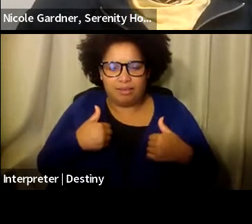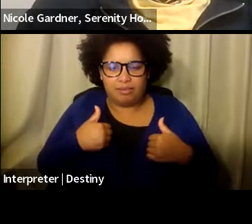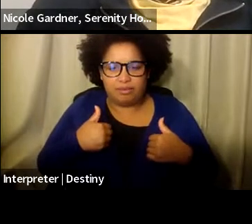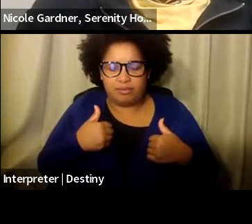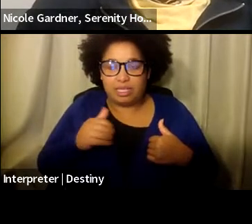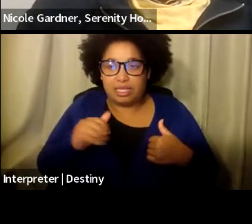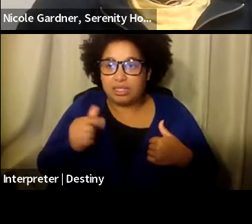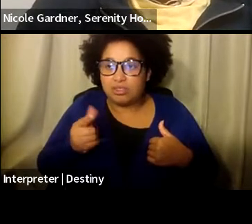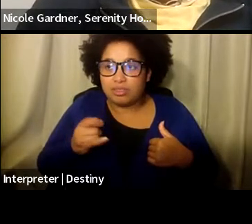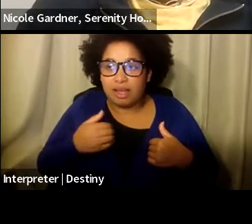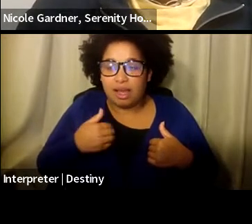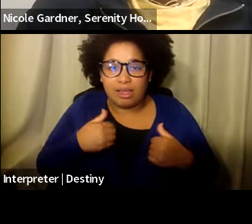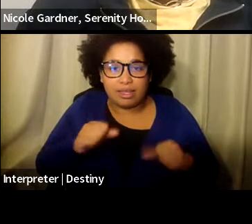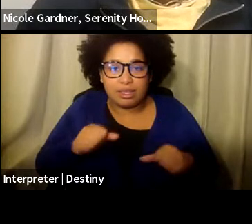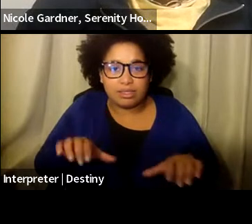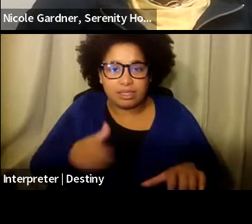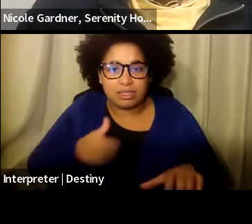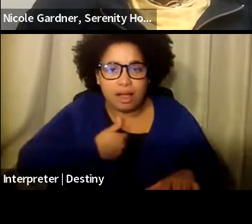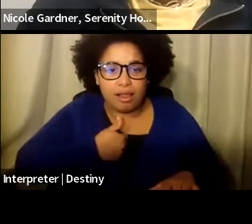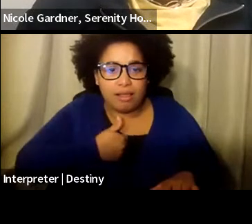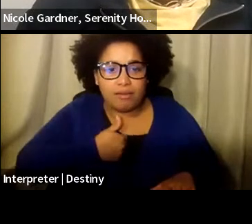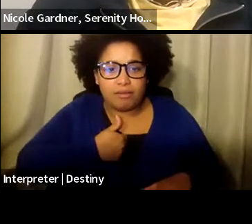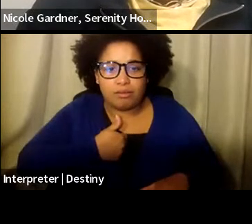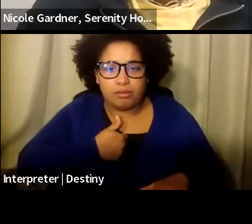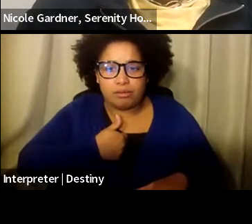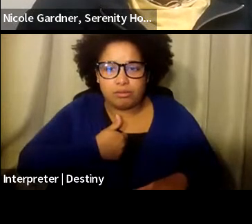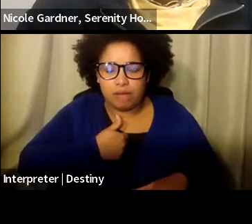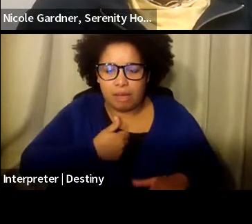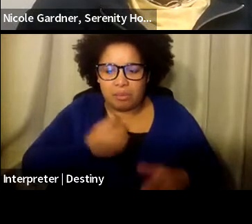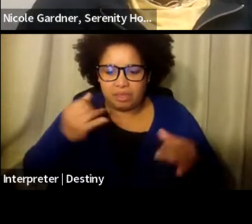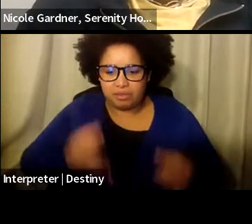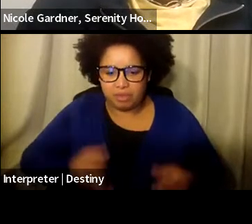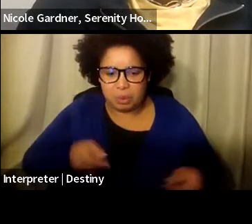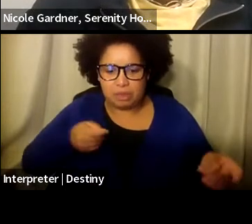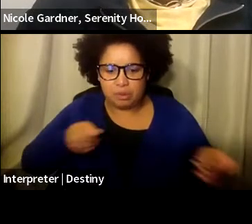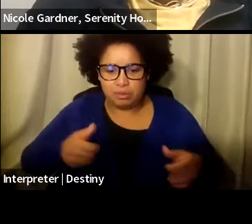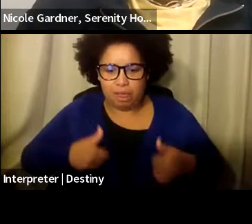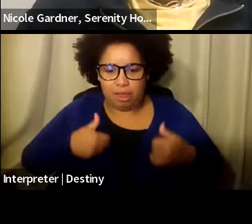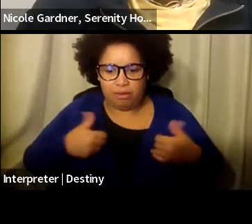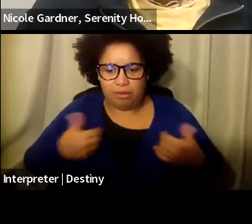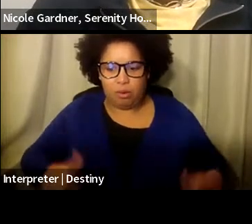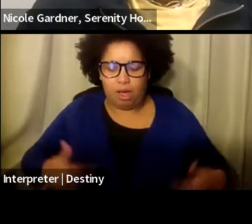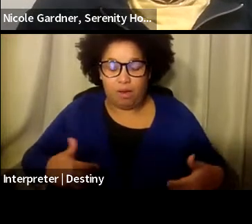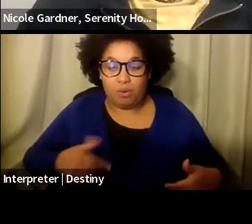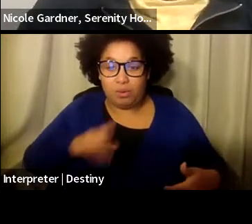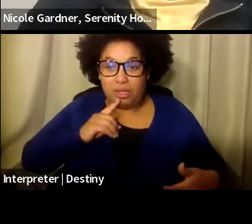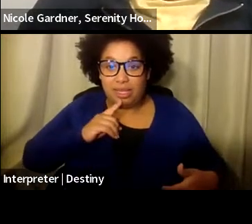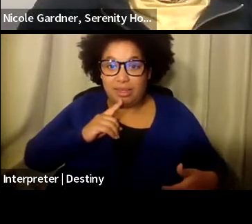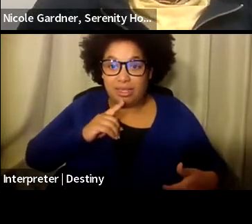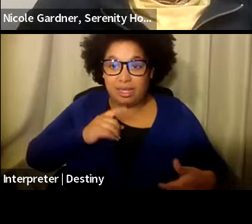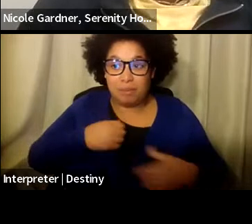agency, that's, I don't know, there's an opportunity there.